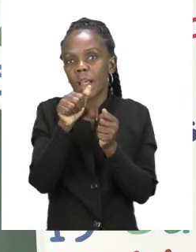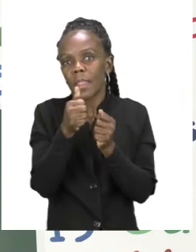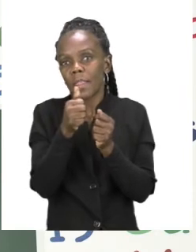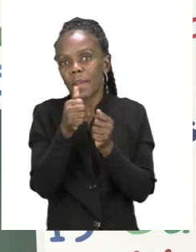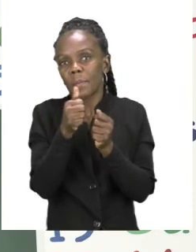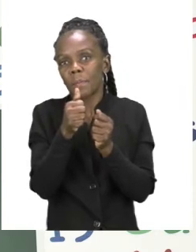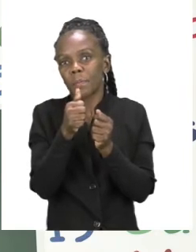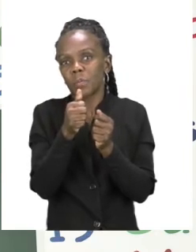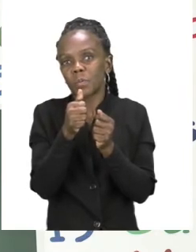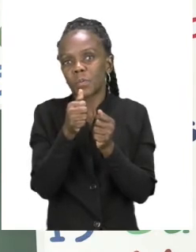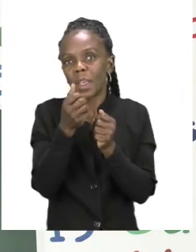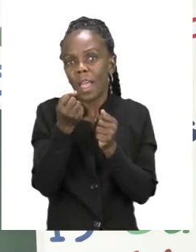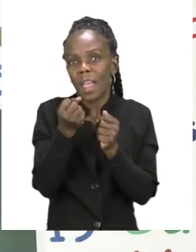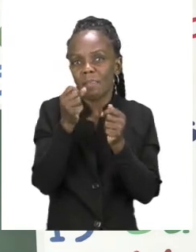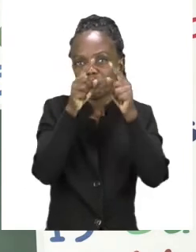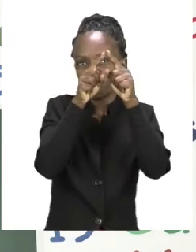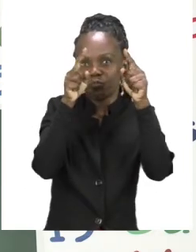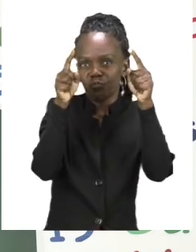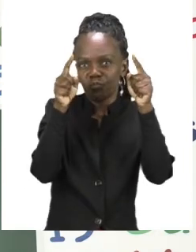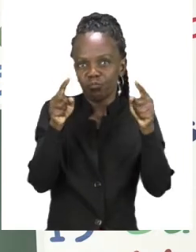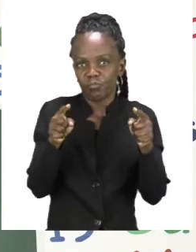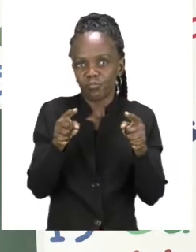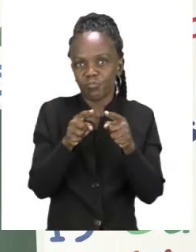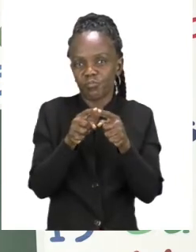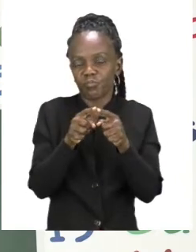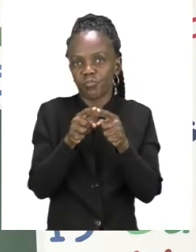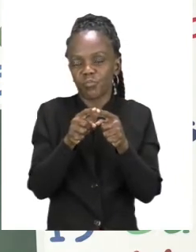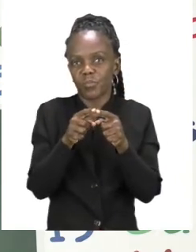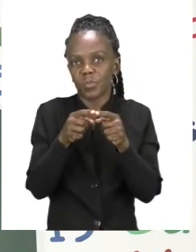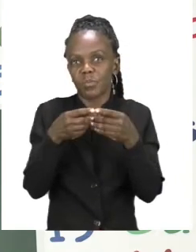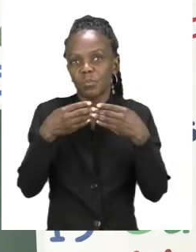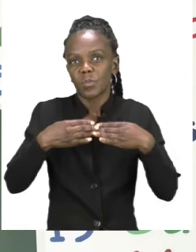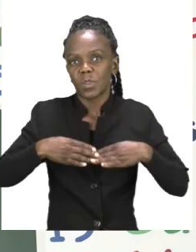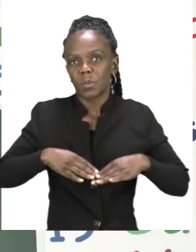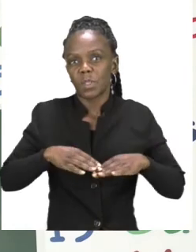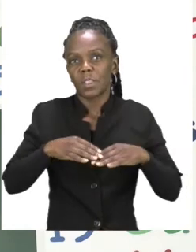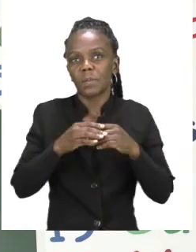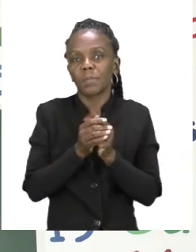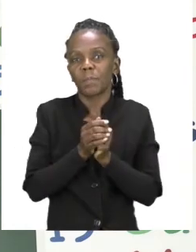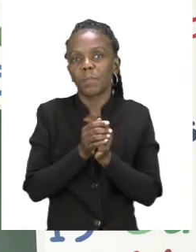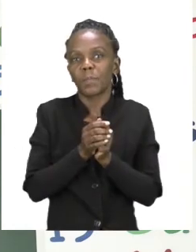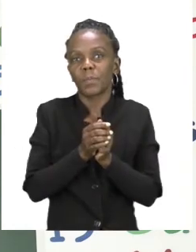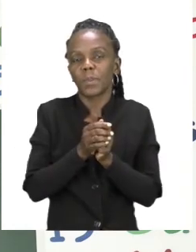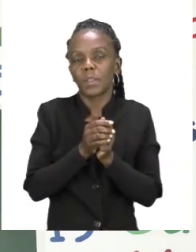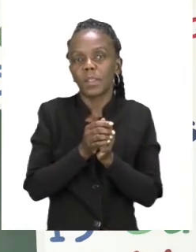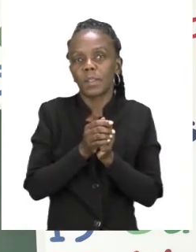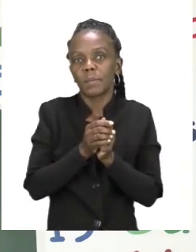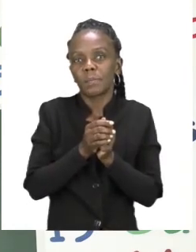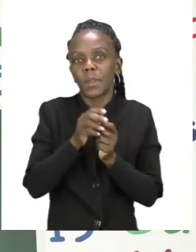in a shape of a square is a napkin. Everyone, let's say